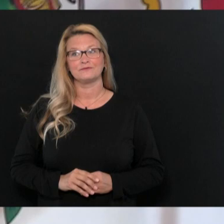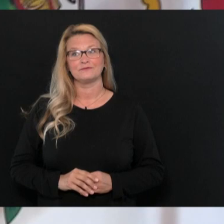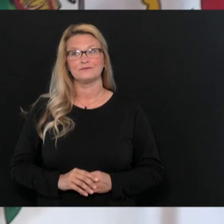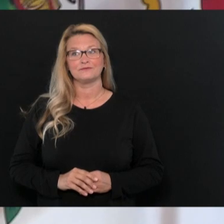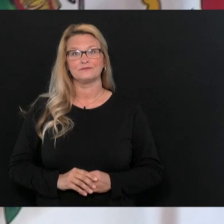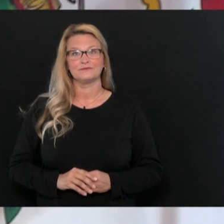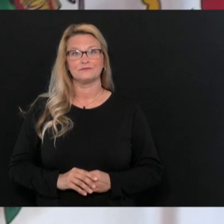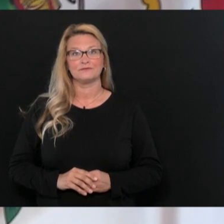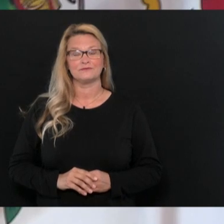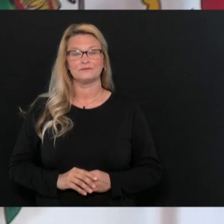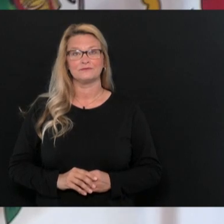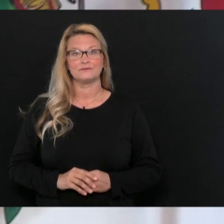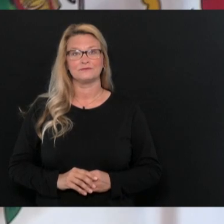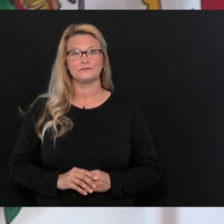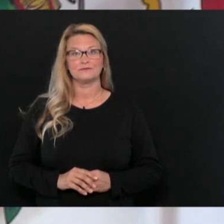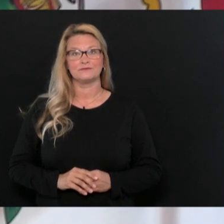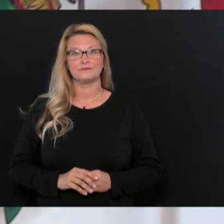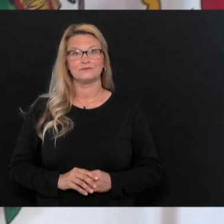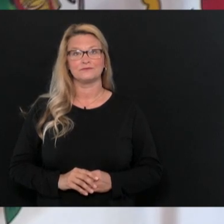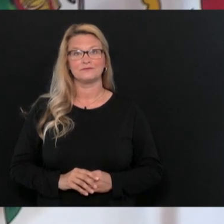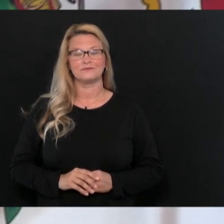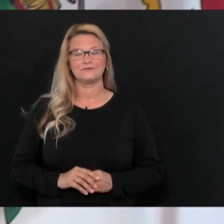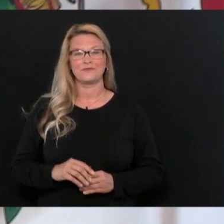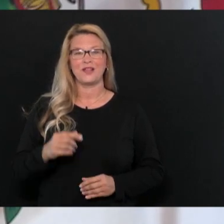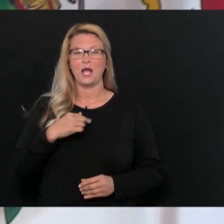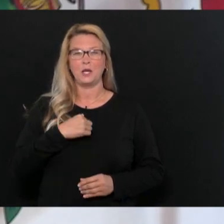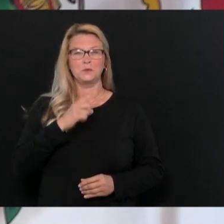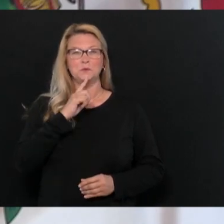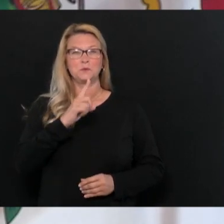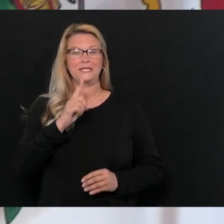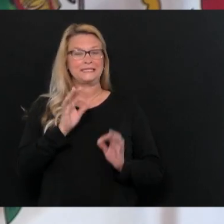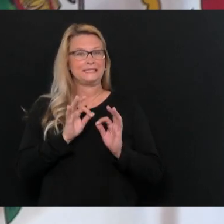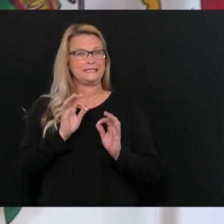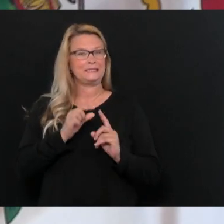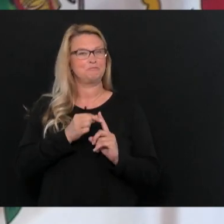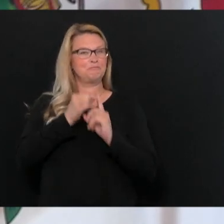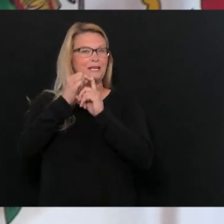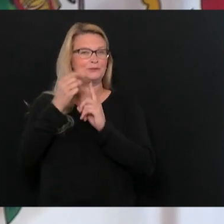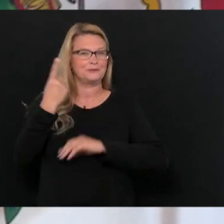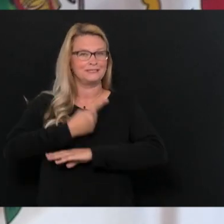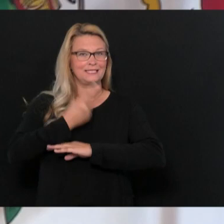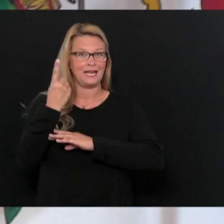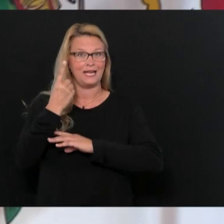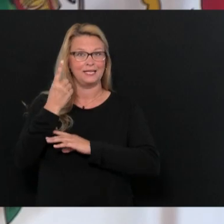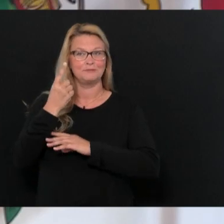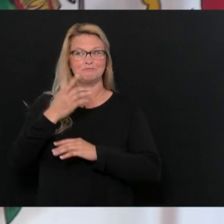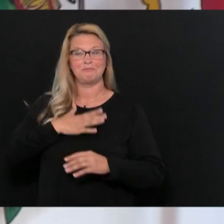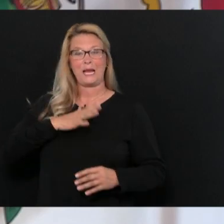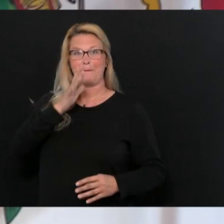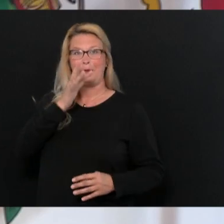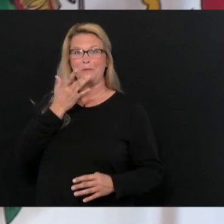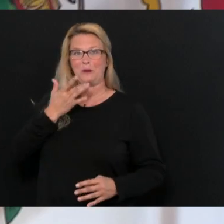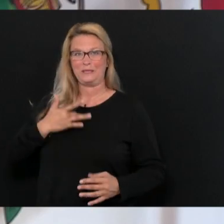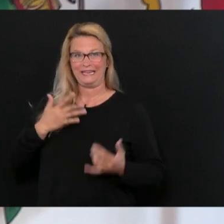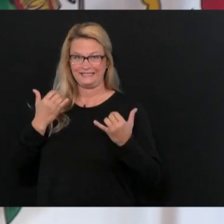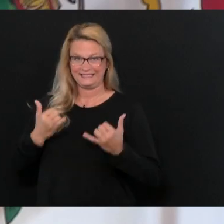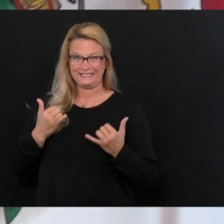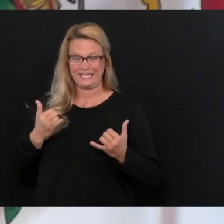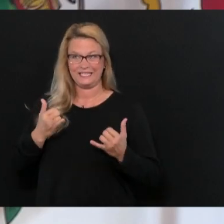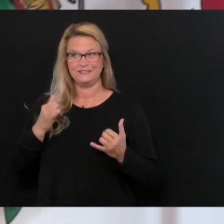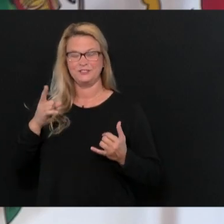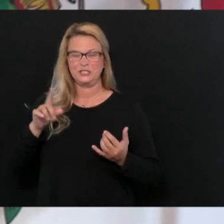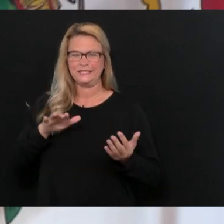day that surely always resonates with me. It's my mom's birthday, and I lost my mom a good many years back,